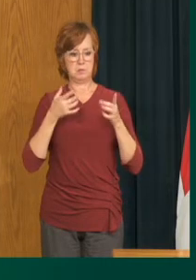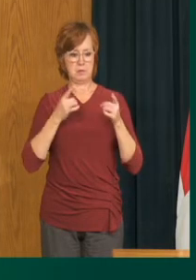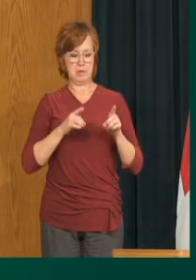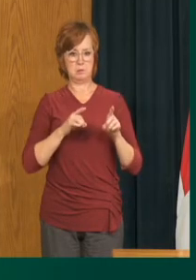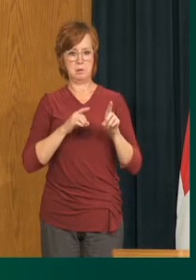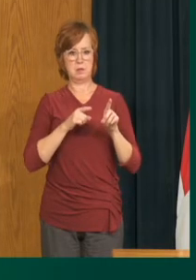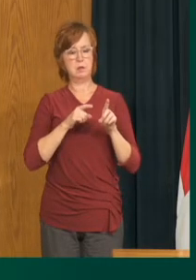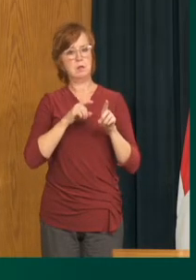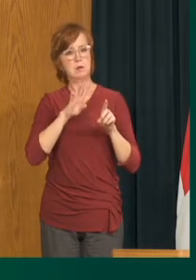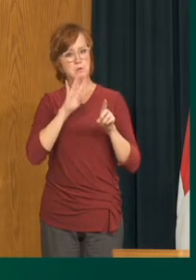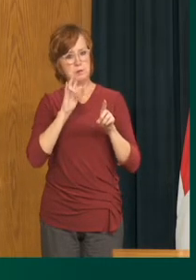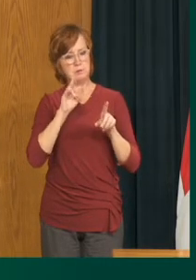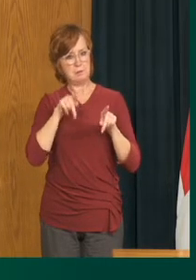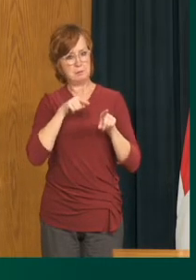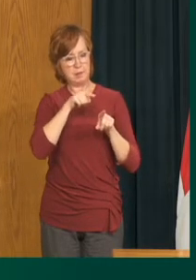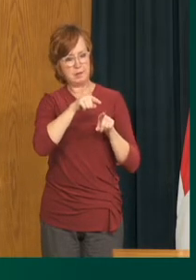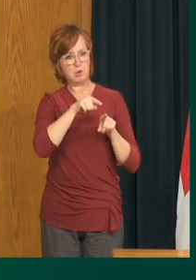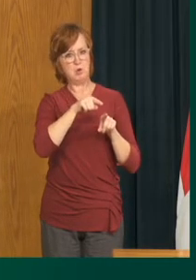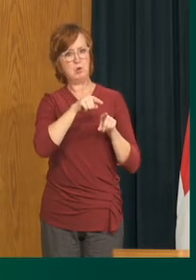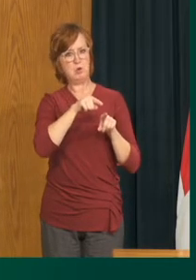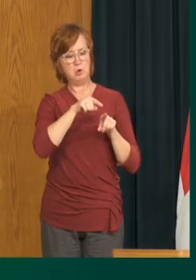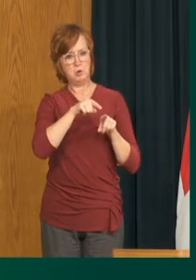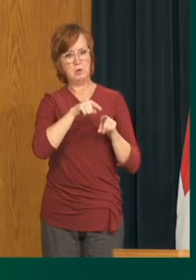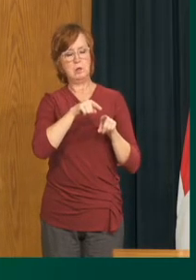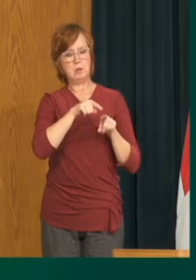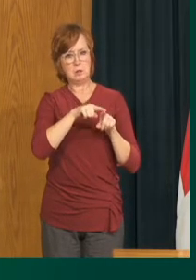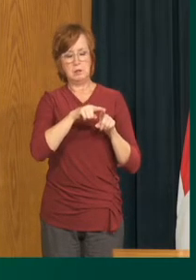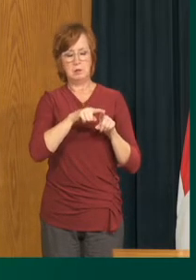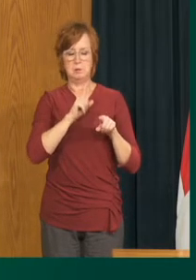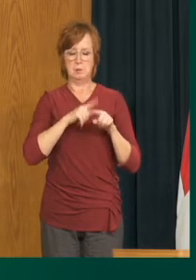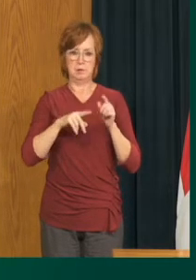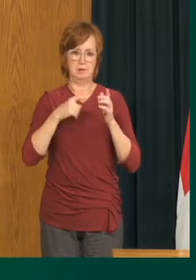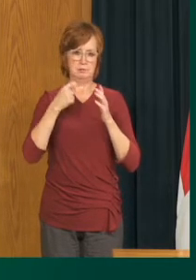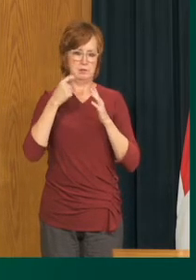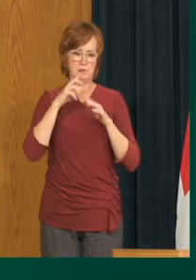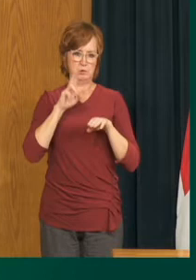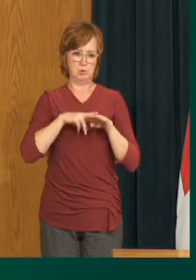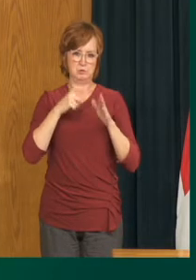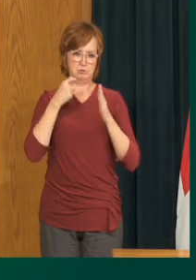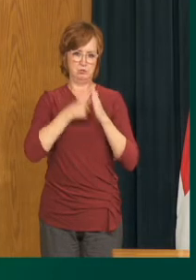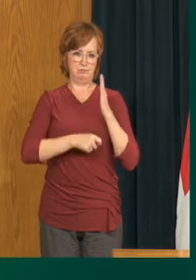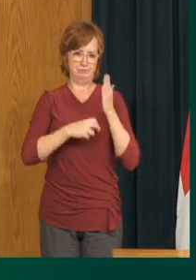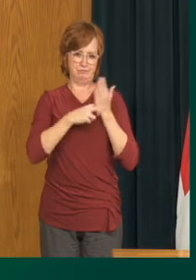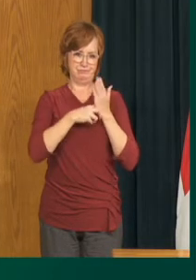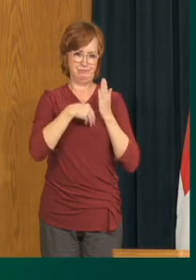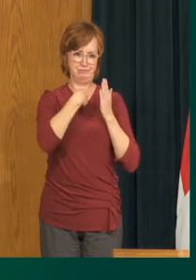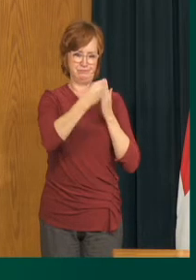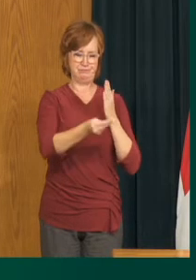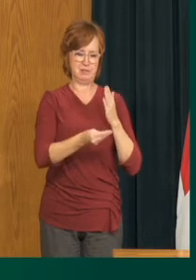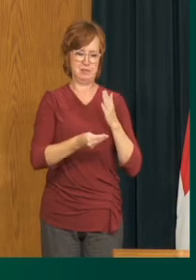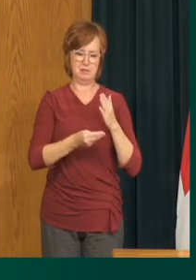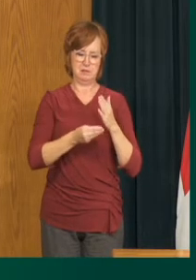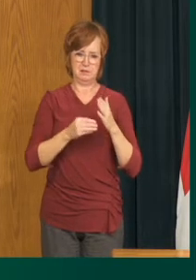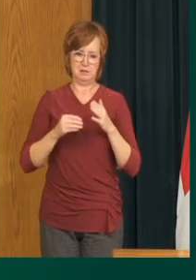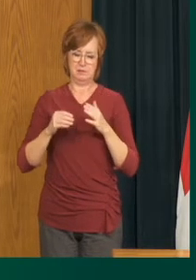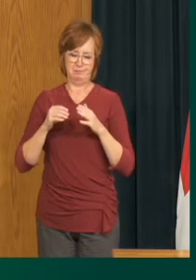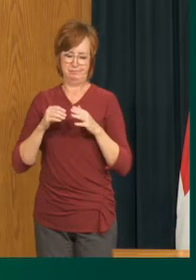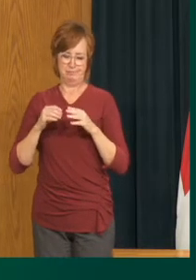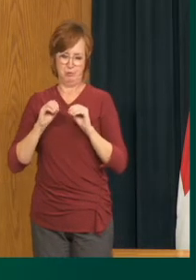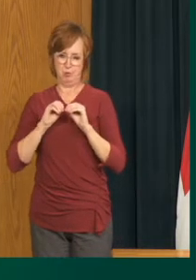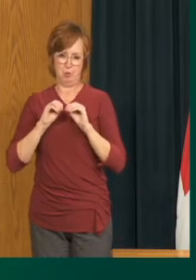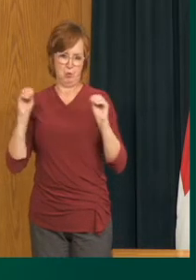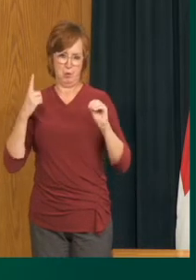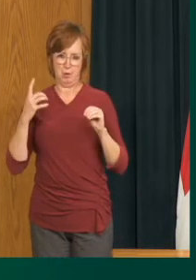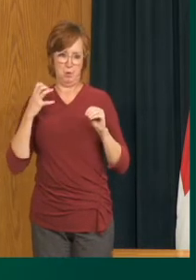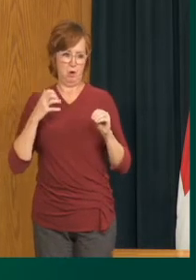There was a chance they could be fined, and obviously nobody wants to get people sick. Nobody wants people to die, but they still did it. I mean, it might be hard